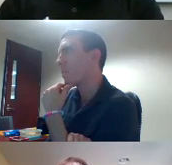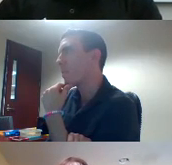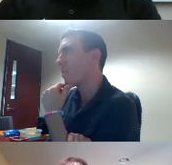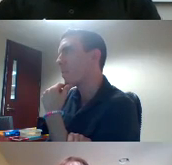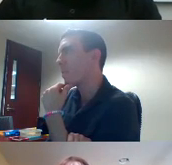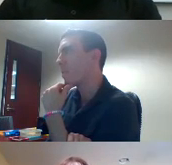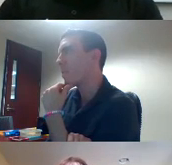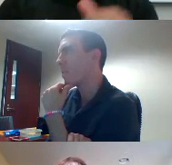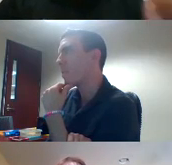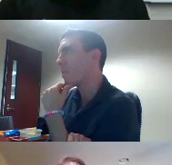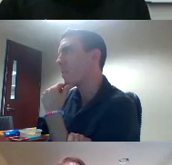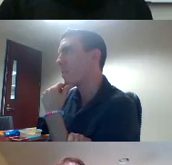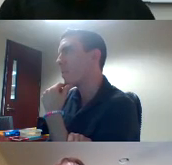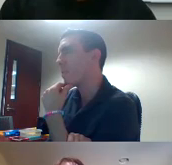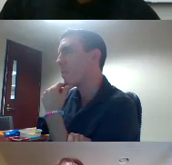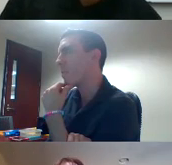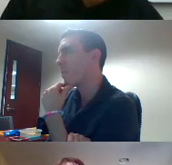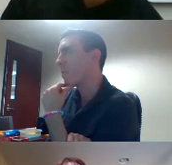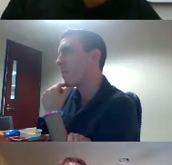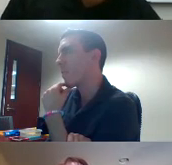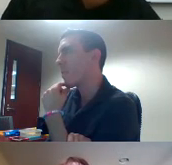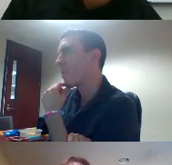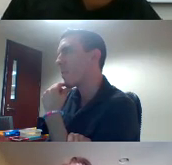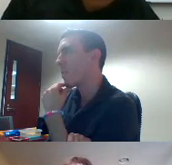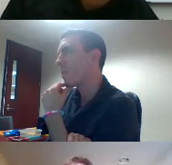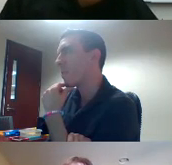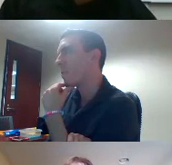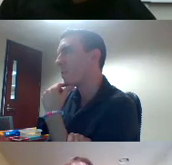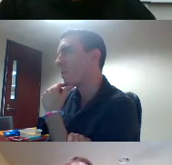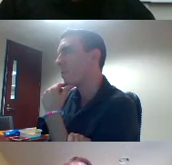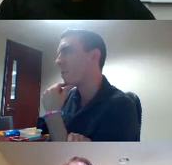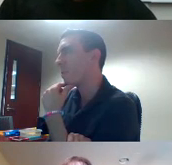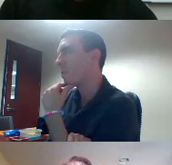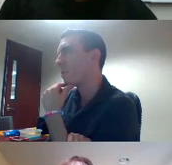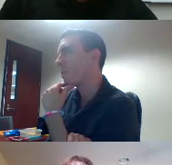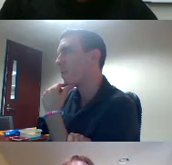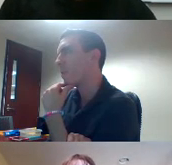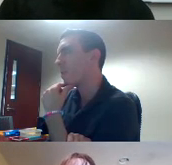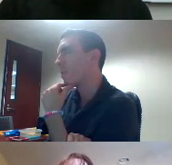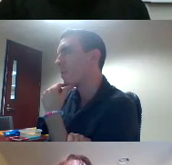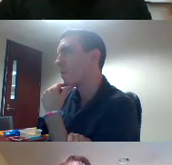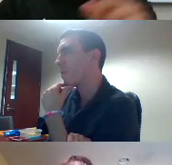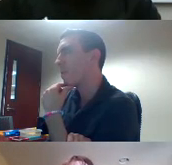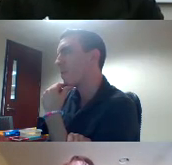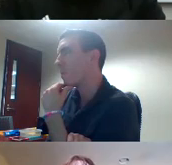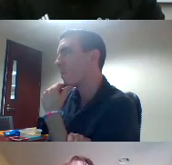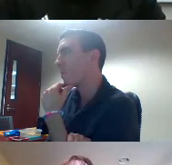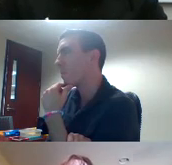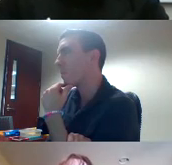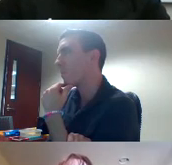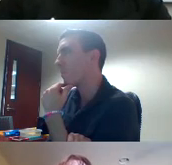this public value and the idea of